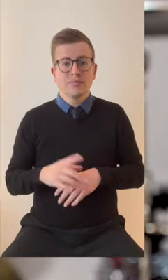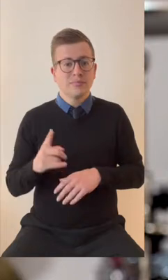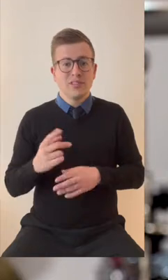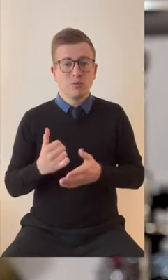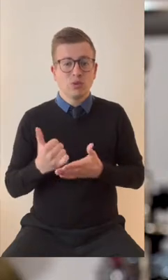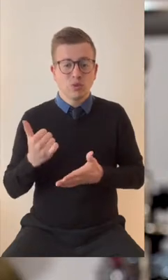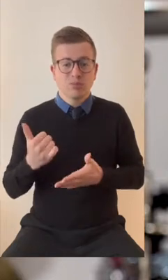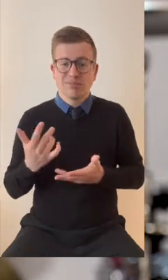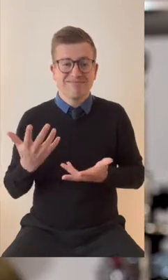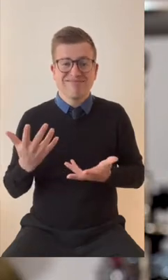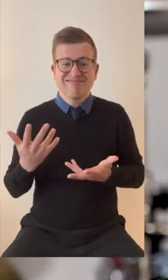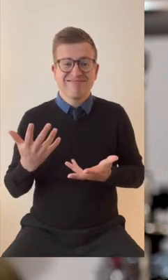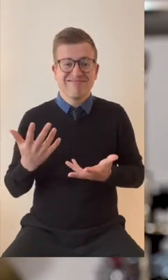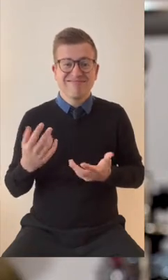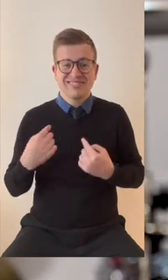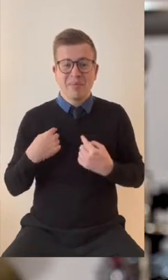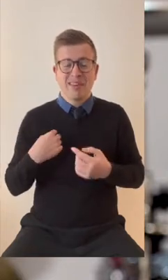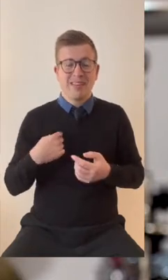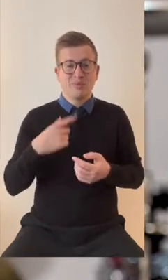good.